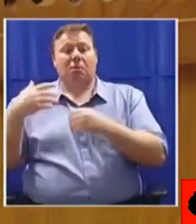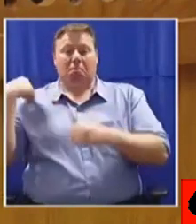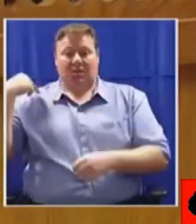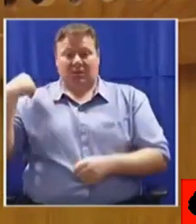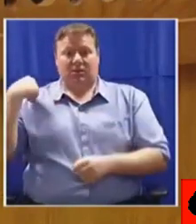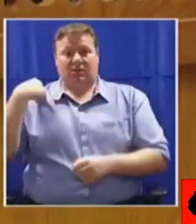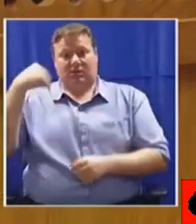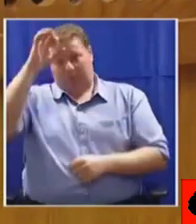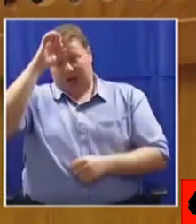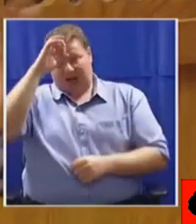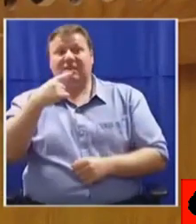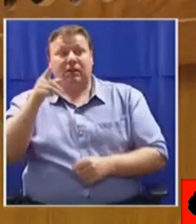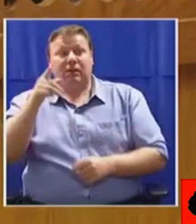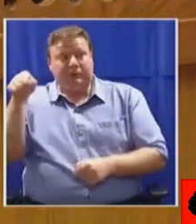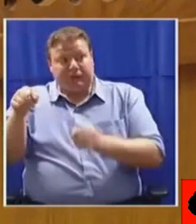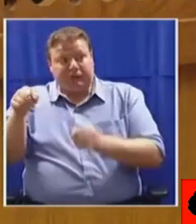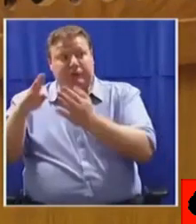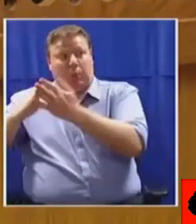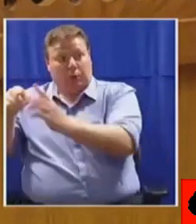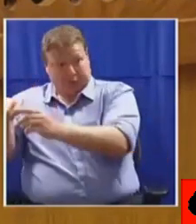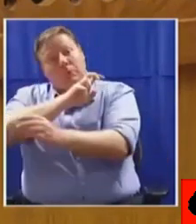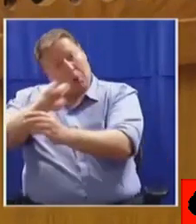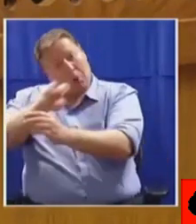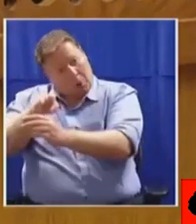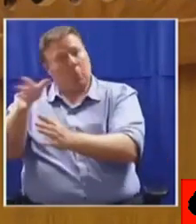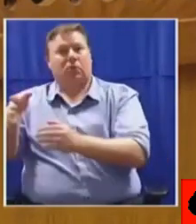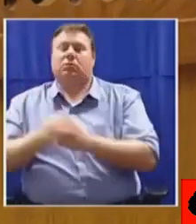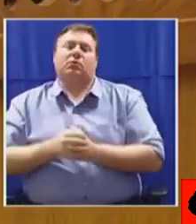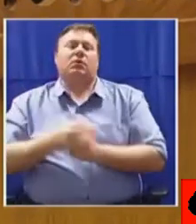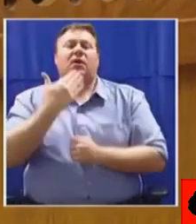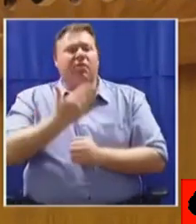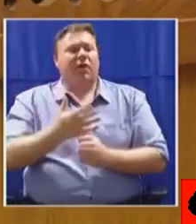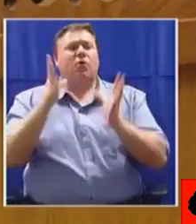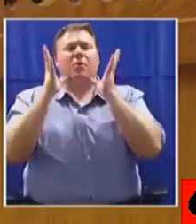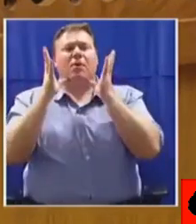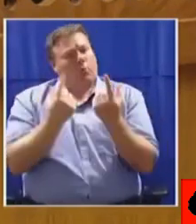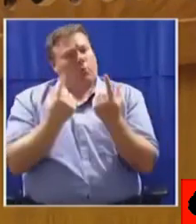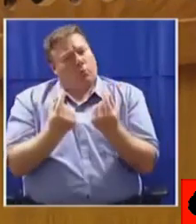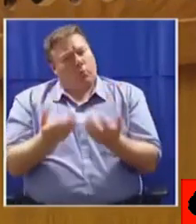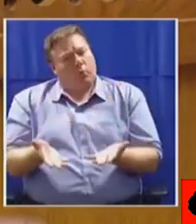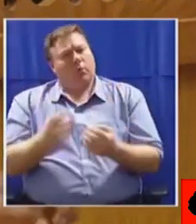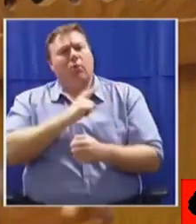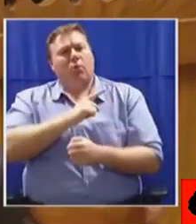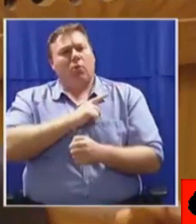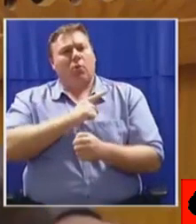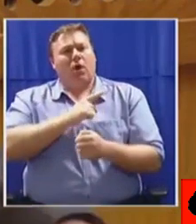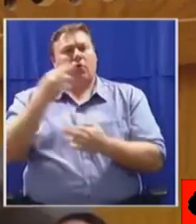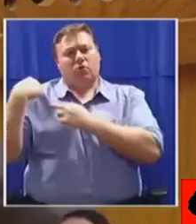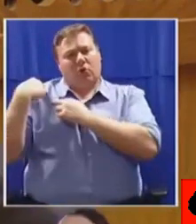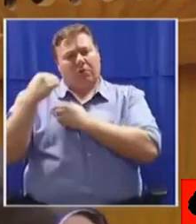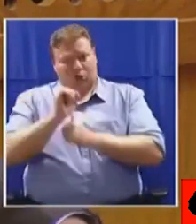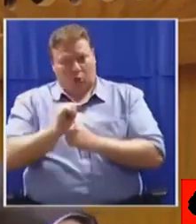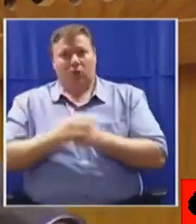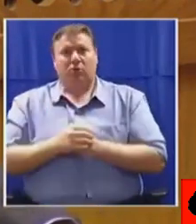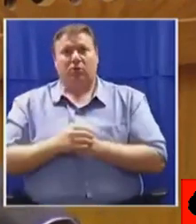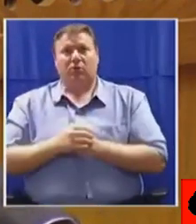to this community. And thank you very much, Honorable Malema, for having done that, because that was a civic duty. But it led to